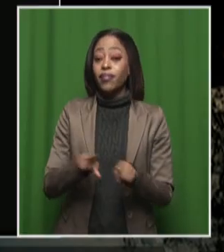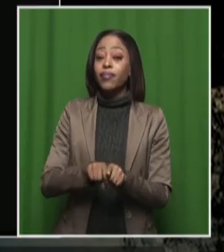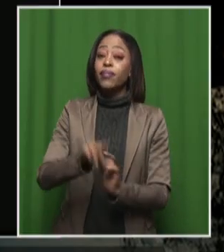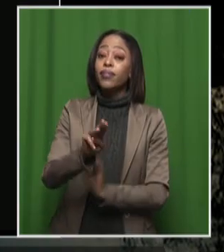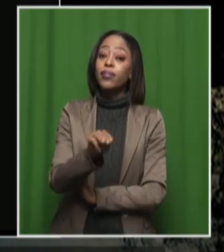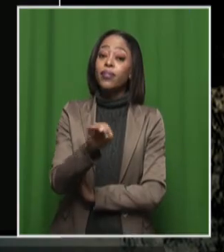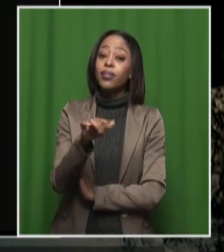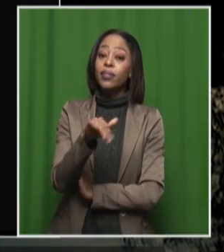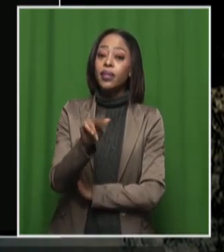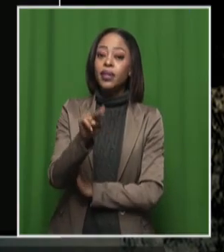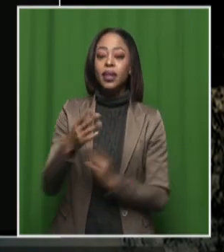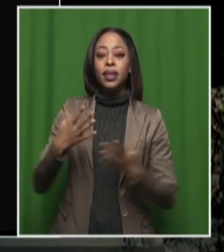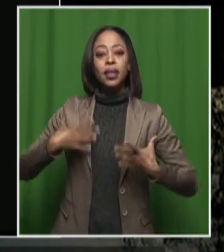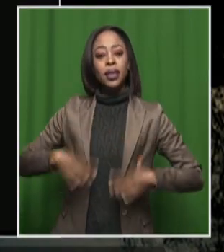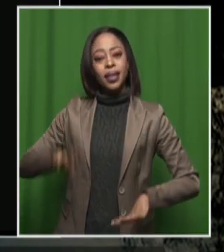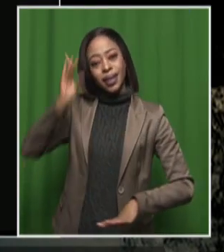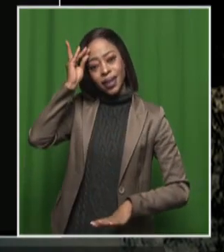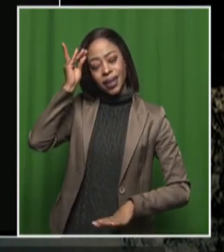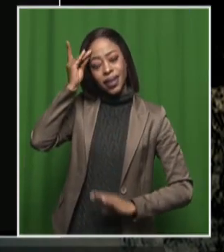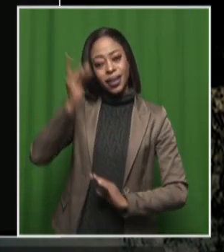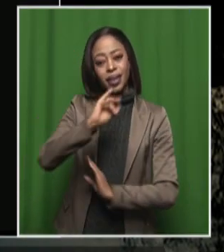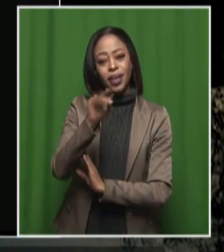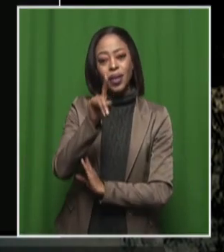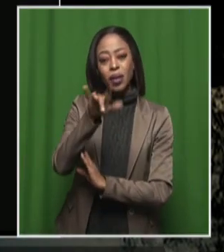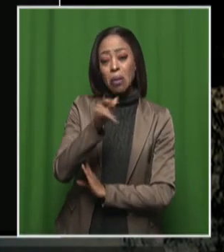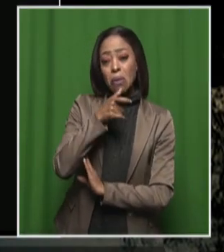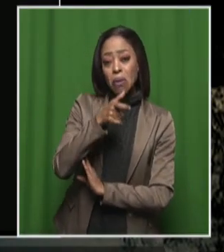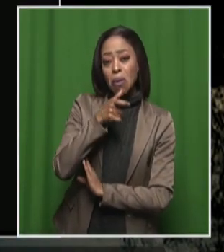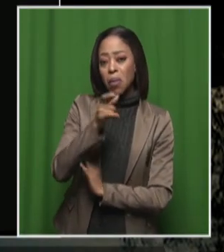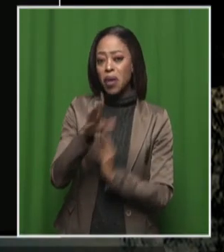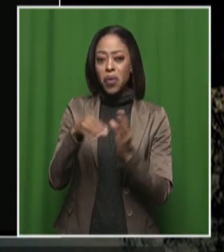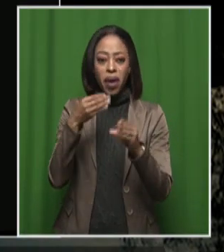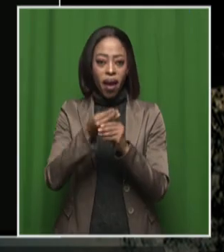for the Durban July. How much input did you make on the dress?